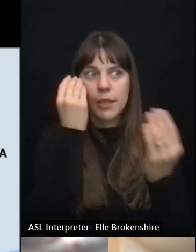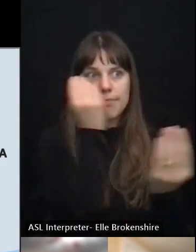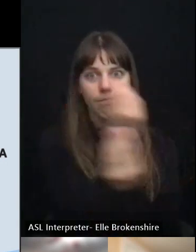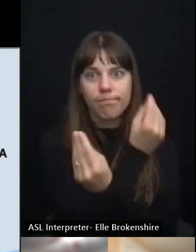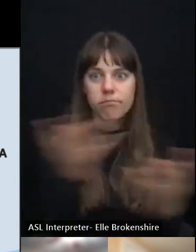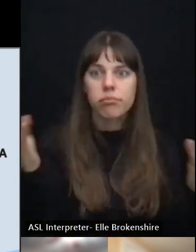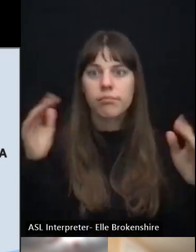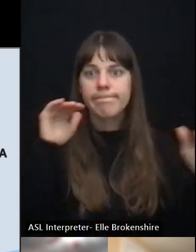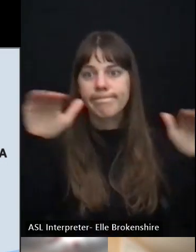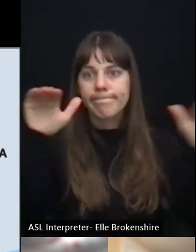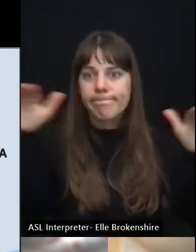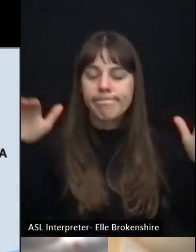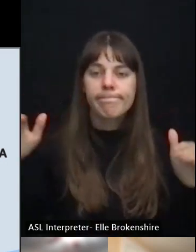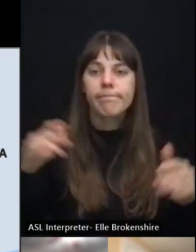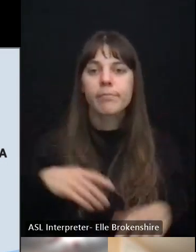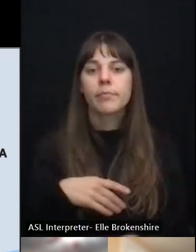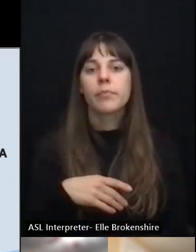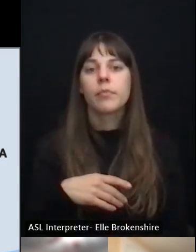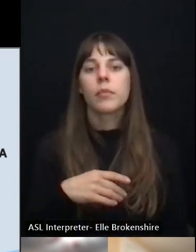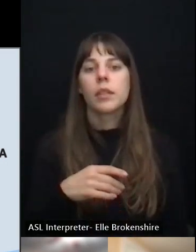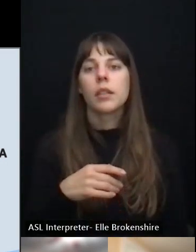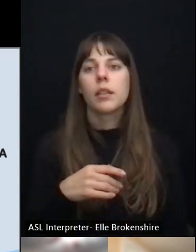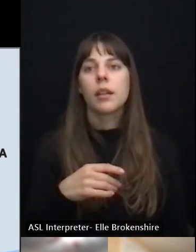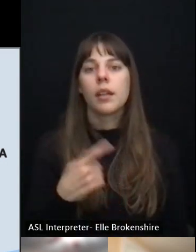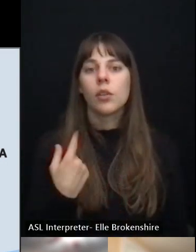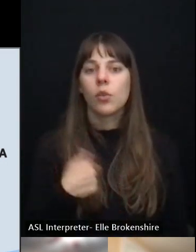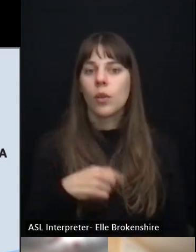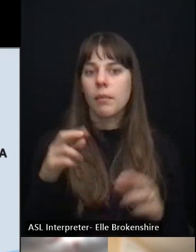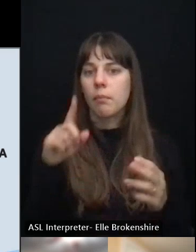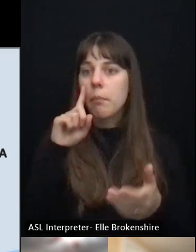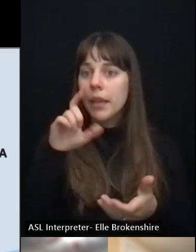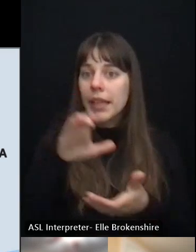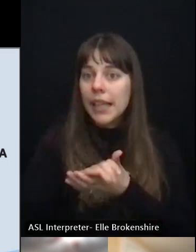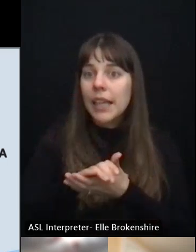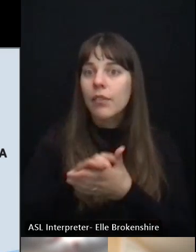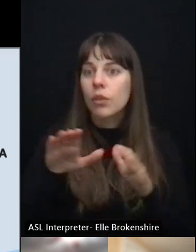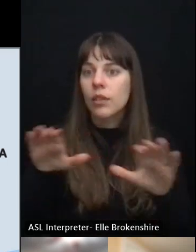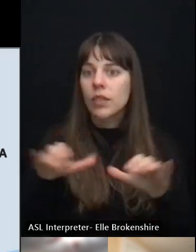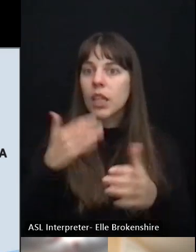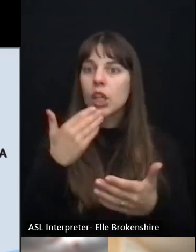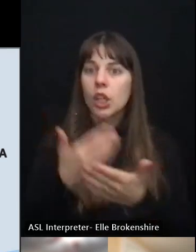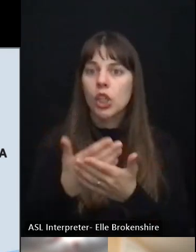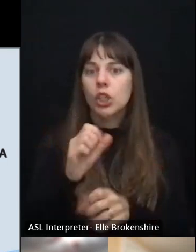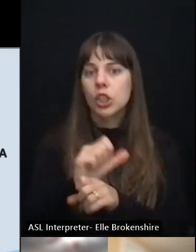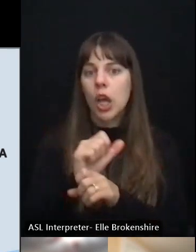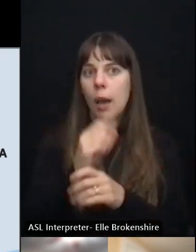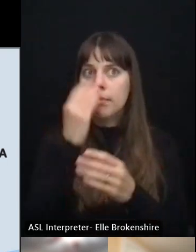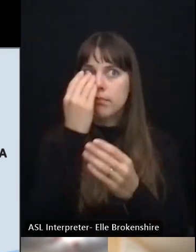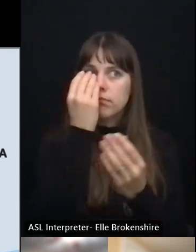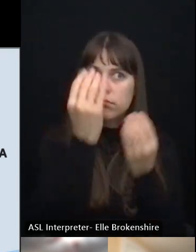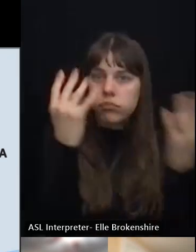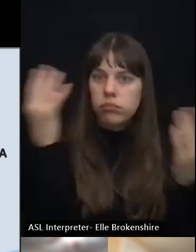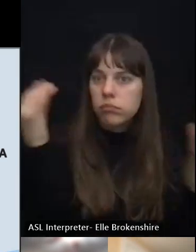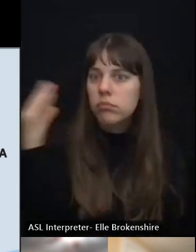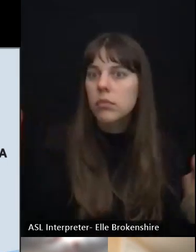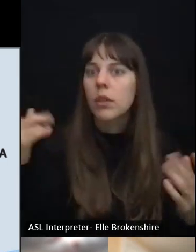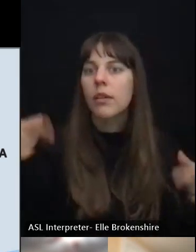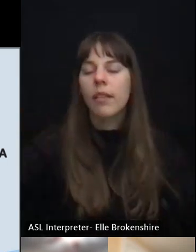forthcoming. And we believe we've done some good level of detail on that, and they're very aware of it this